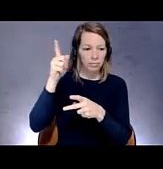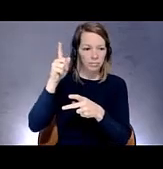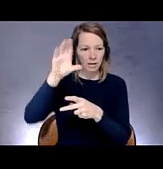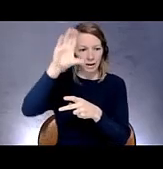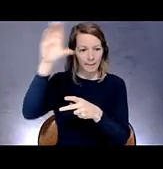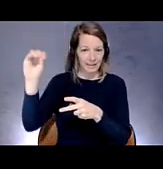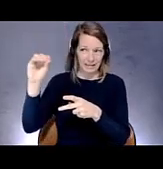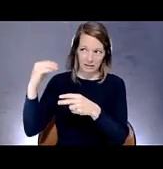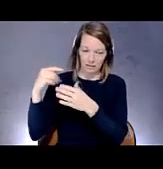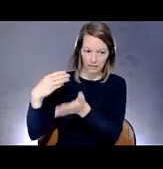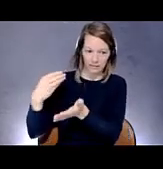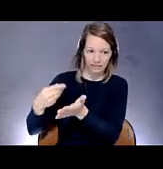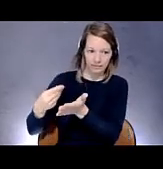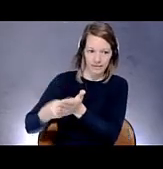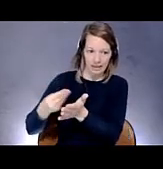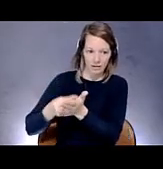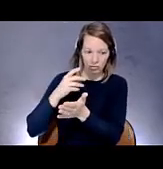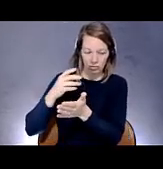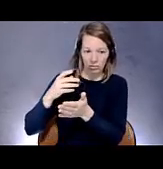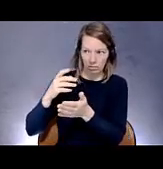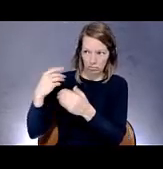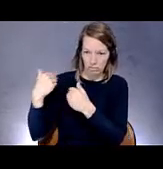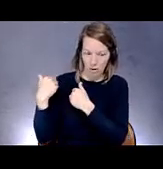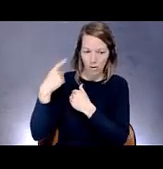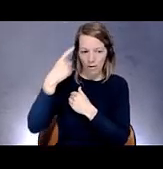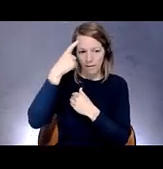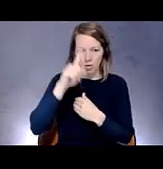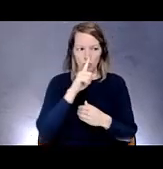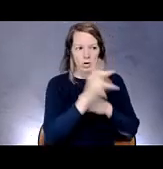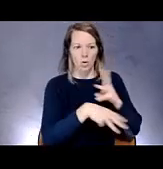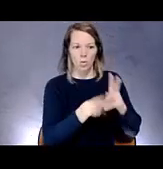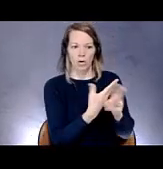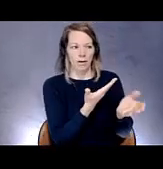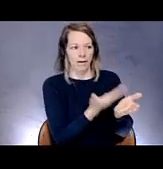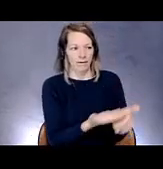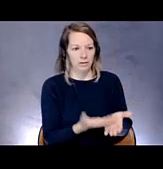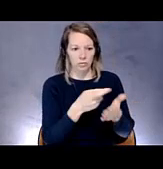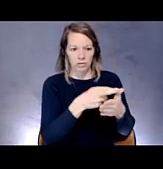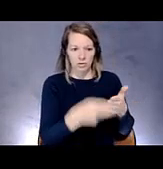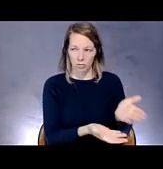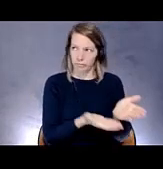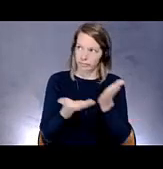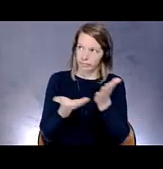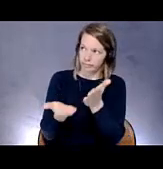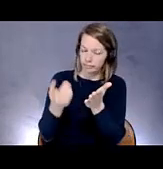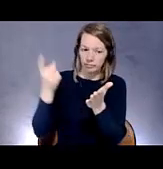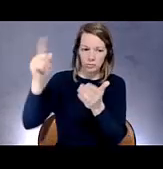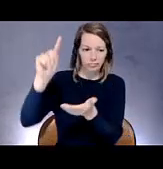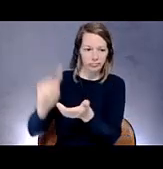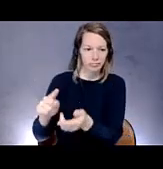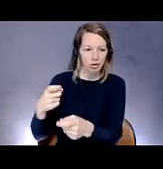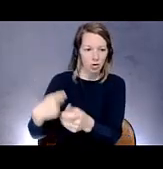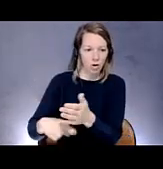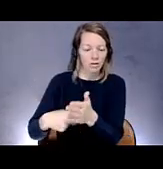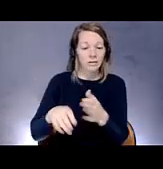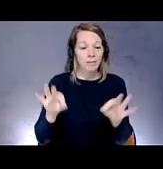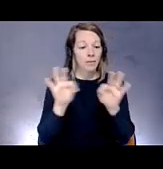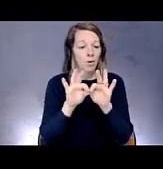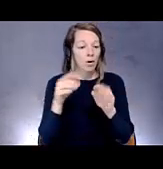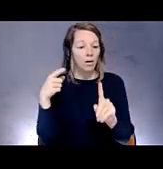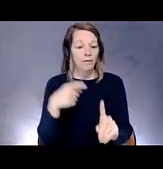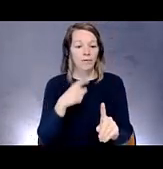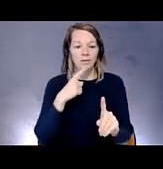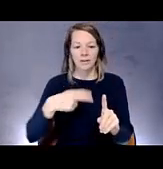accountable to the clinical outcomes demonstrated by real-world evidence and results, which is especially important given these